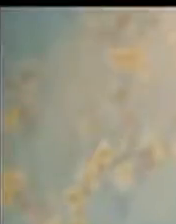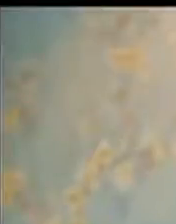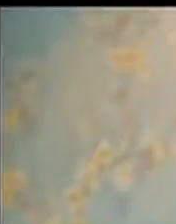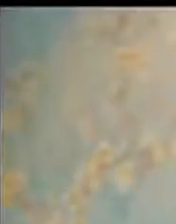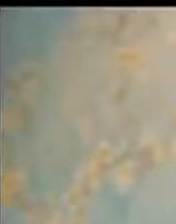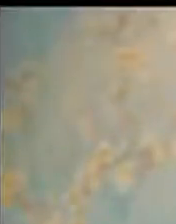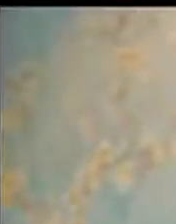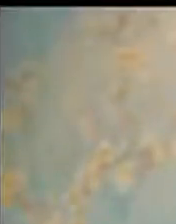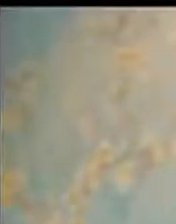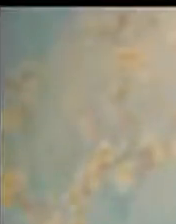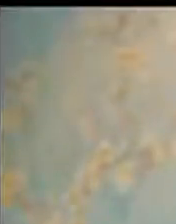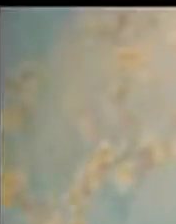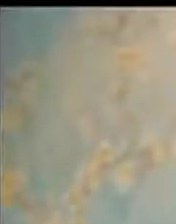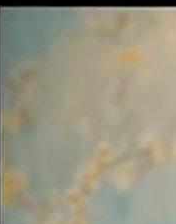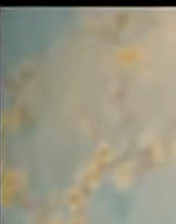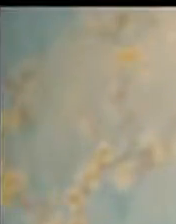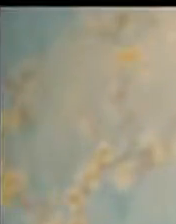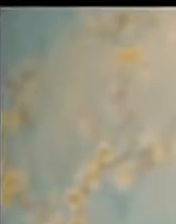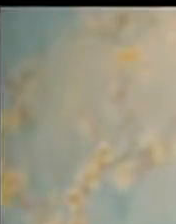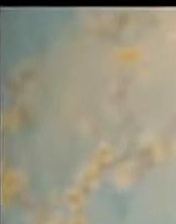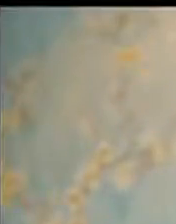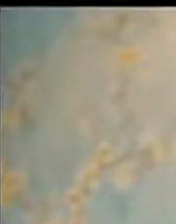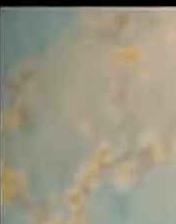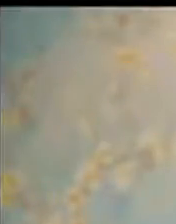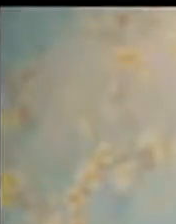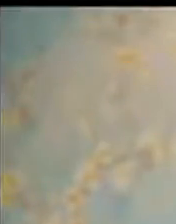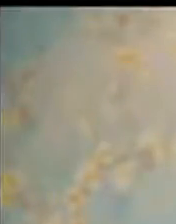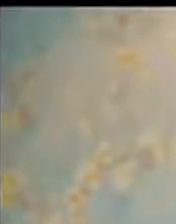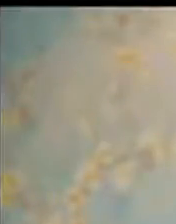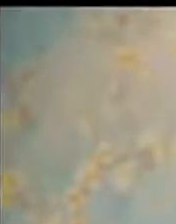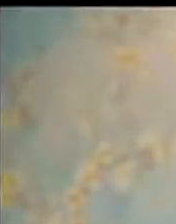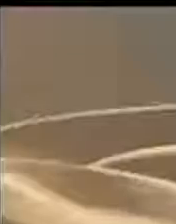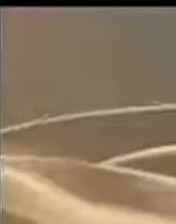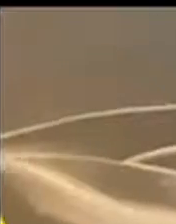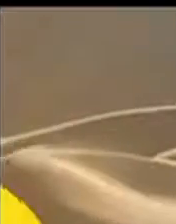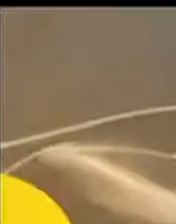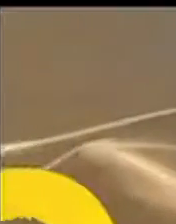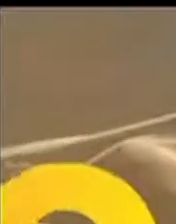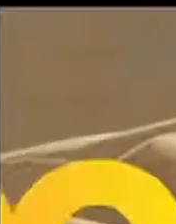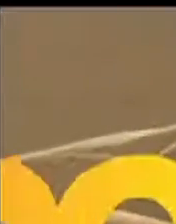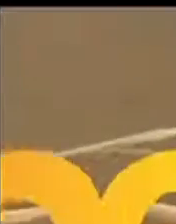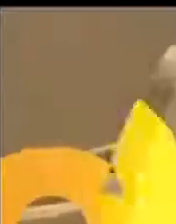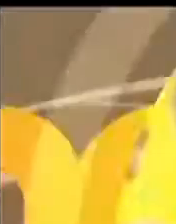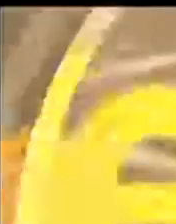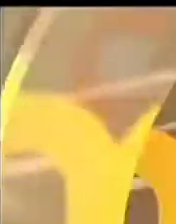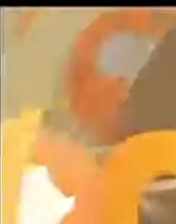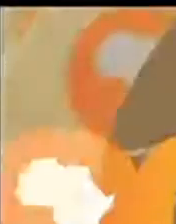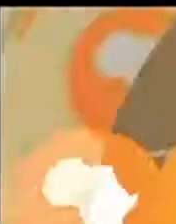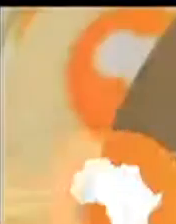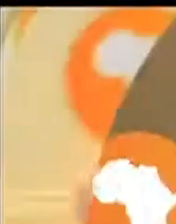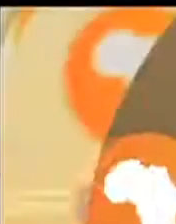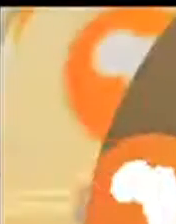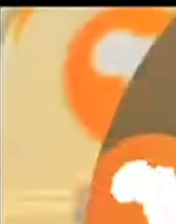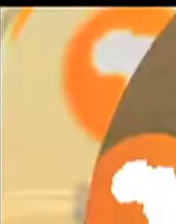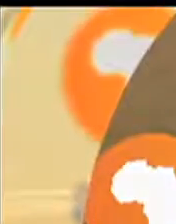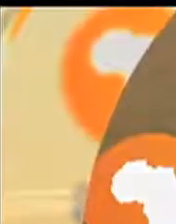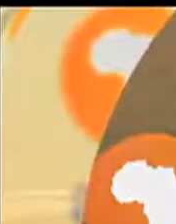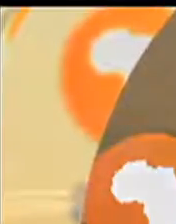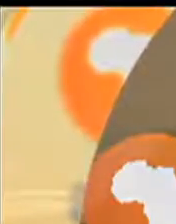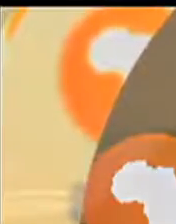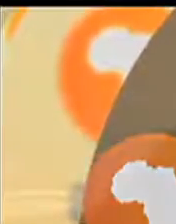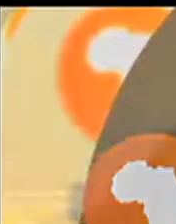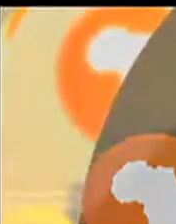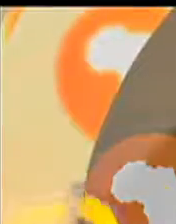love, what does it really mean? Someone is telling you, I love you, but if you love me, show me that you love me. Investing in